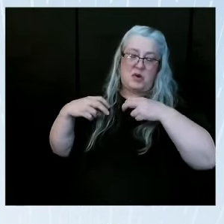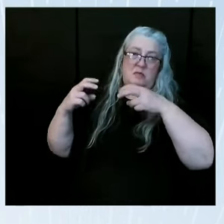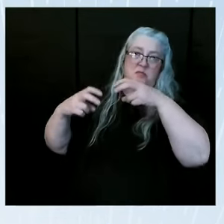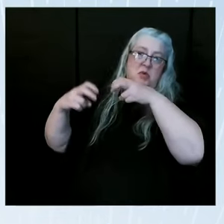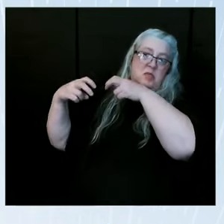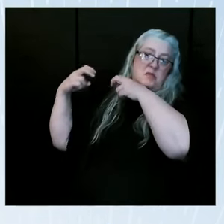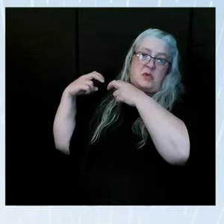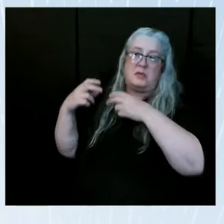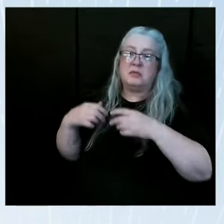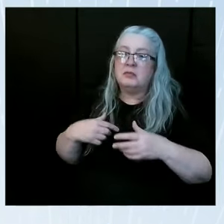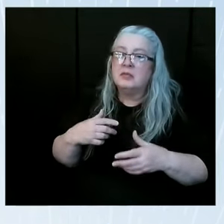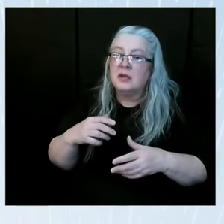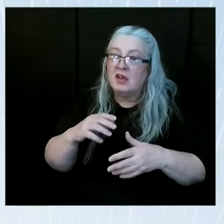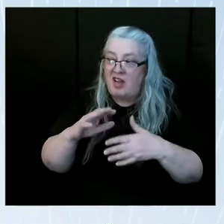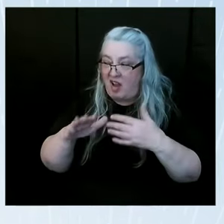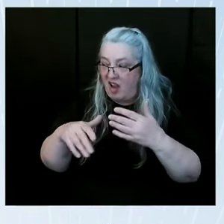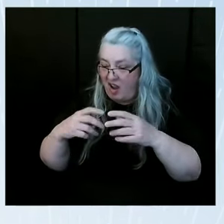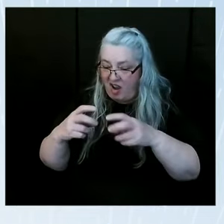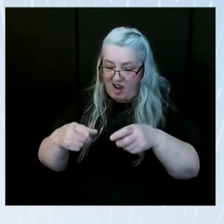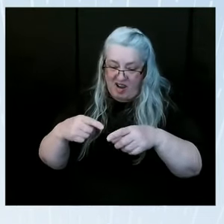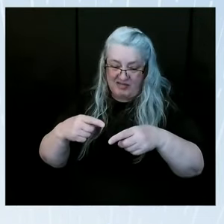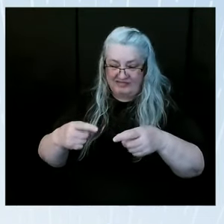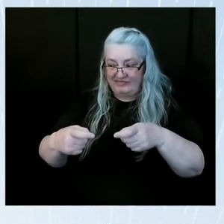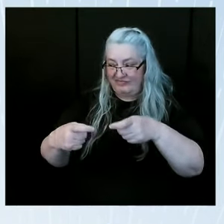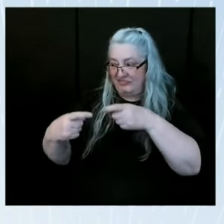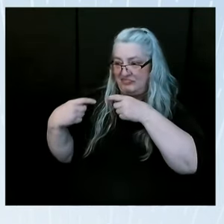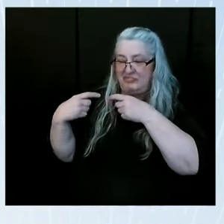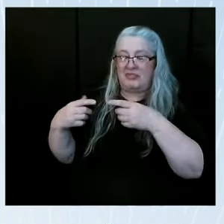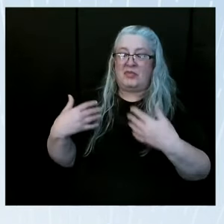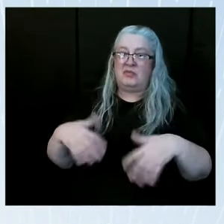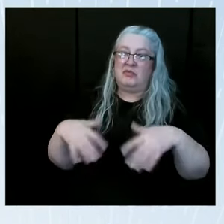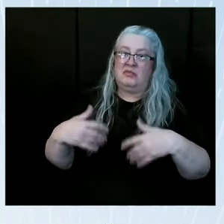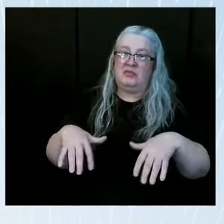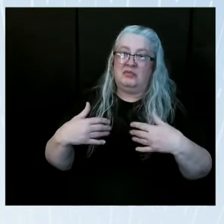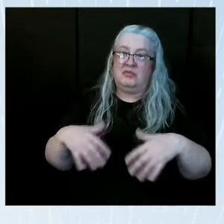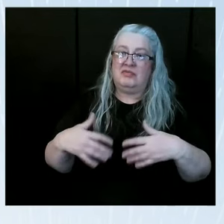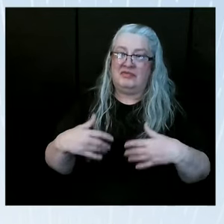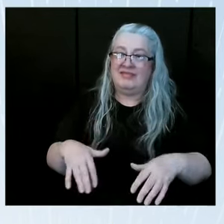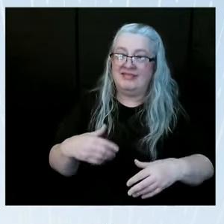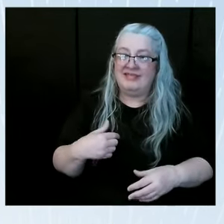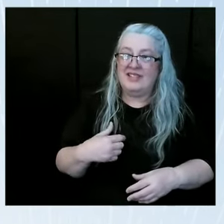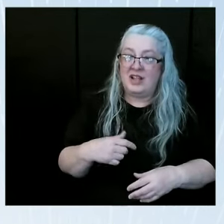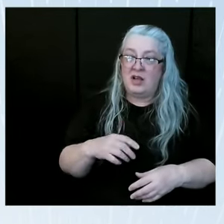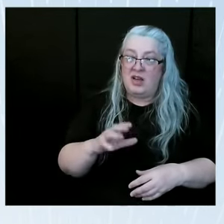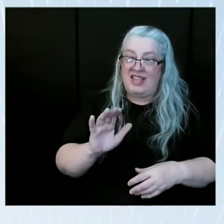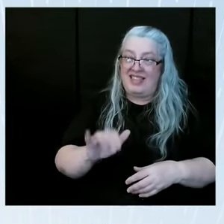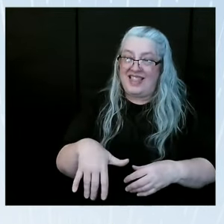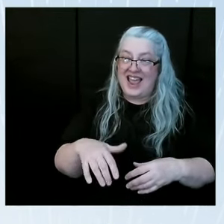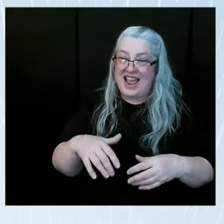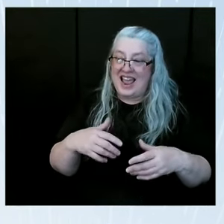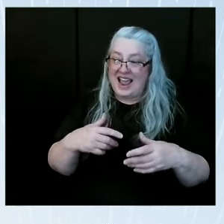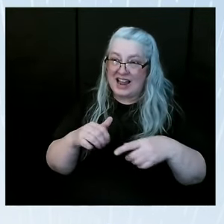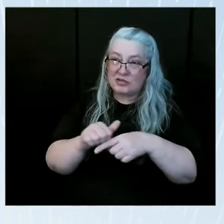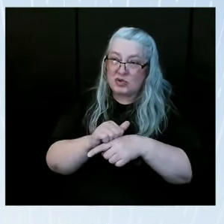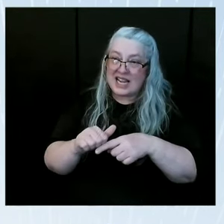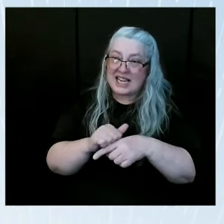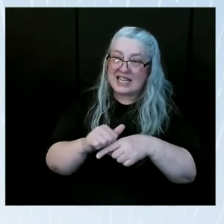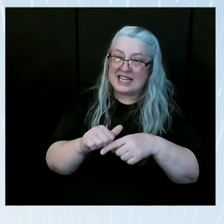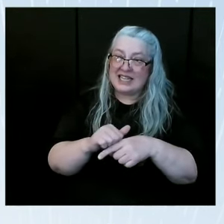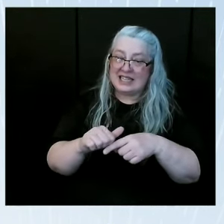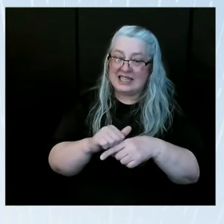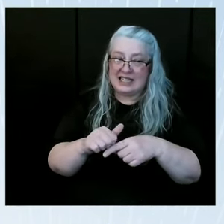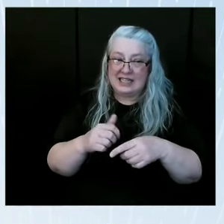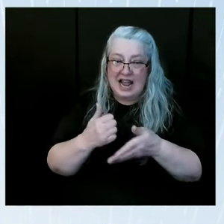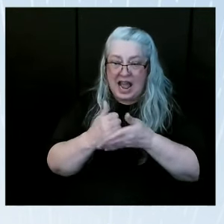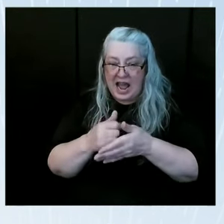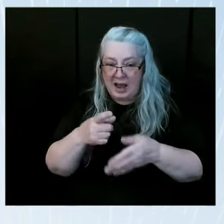have all around this table and all across this room. And it also speaks to the urgency of the need to do this